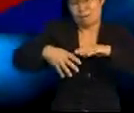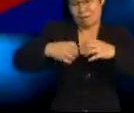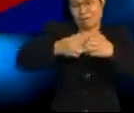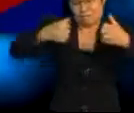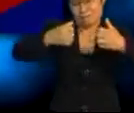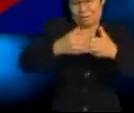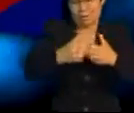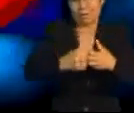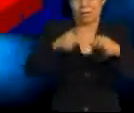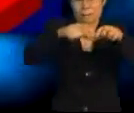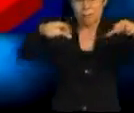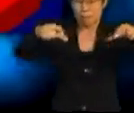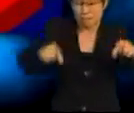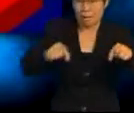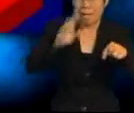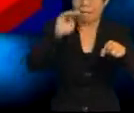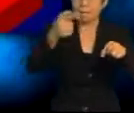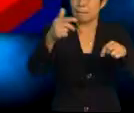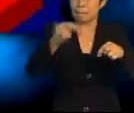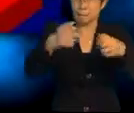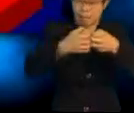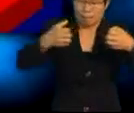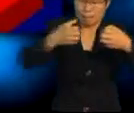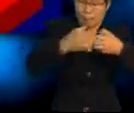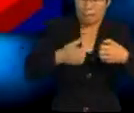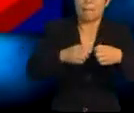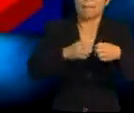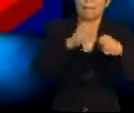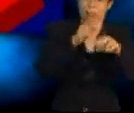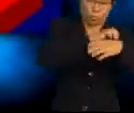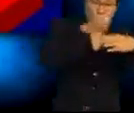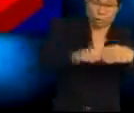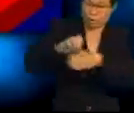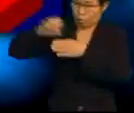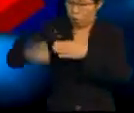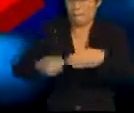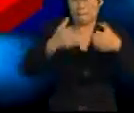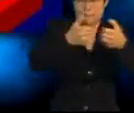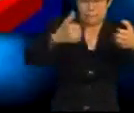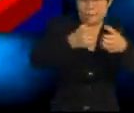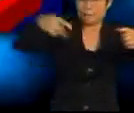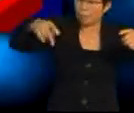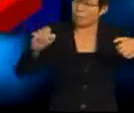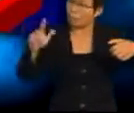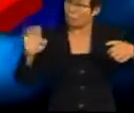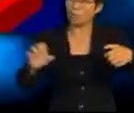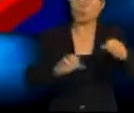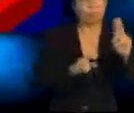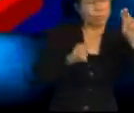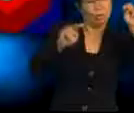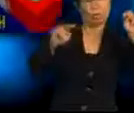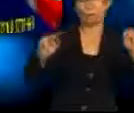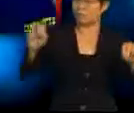A bar magnet has two ends called magnetic poles. They are the north and south pole.